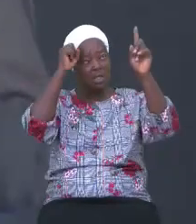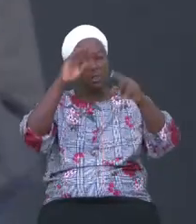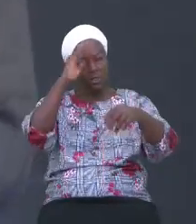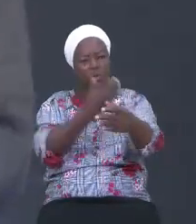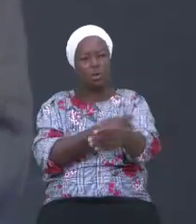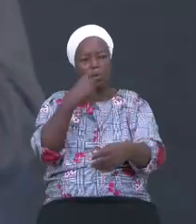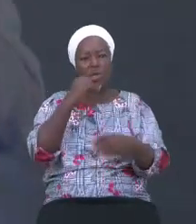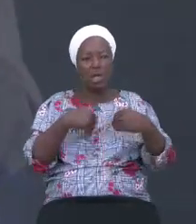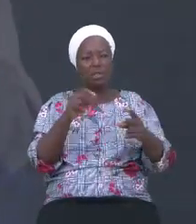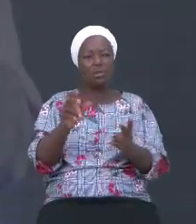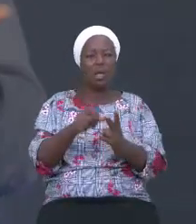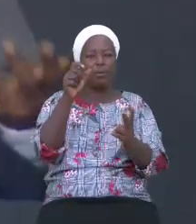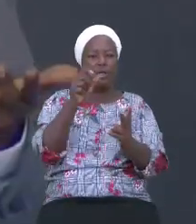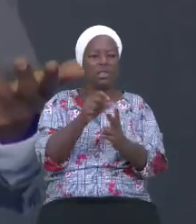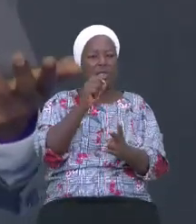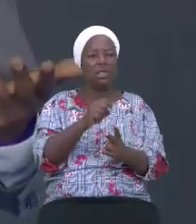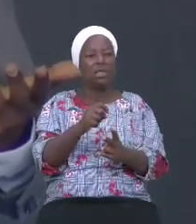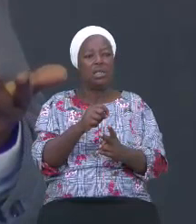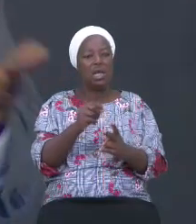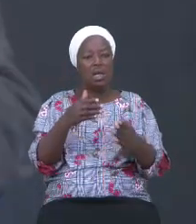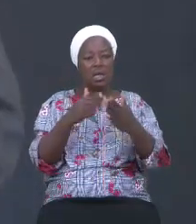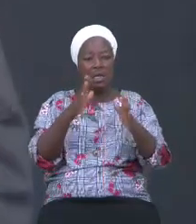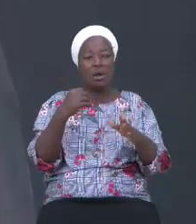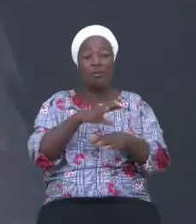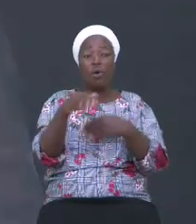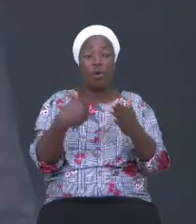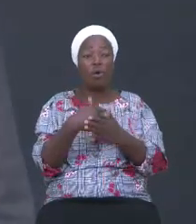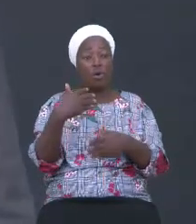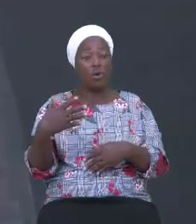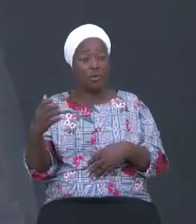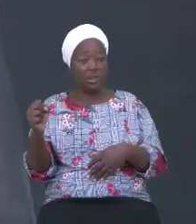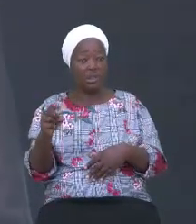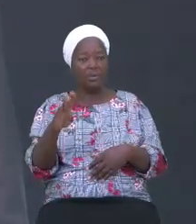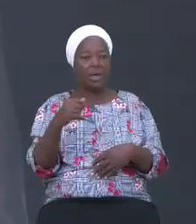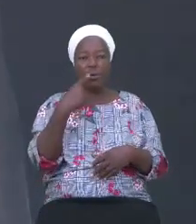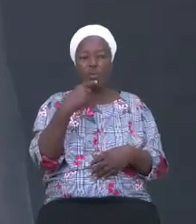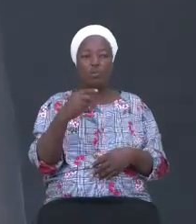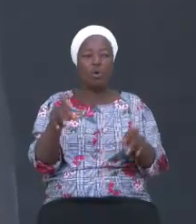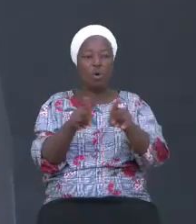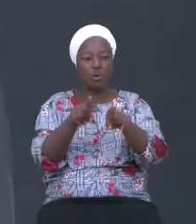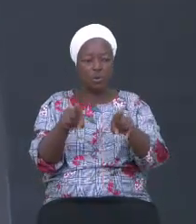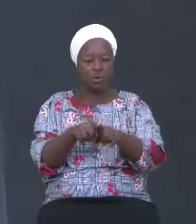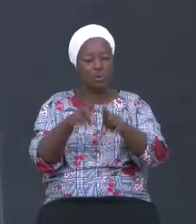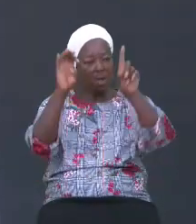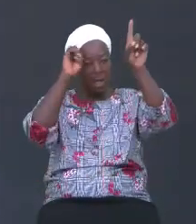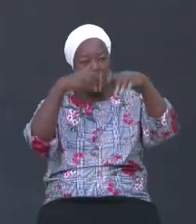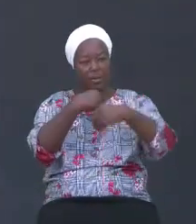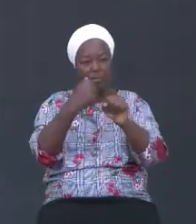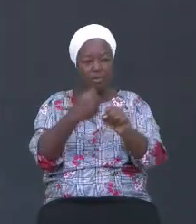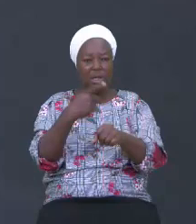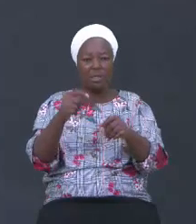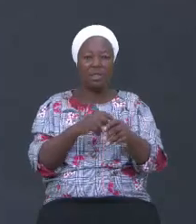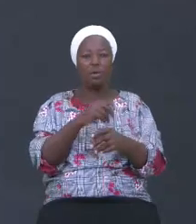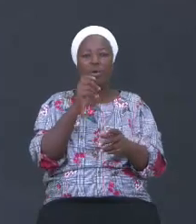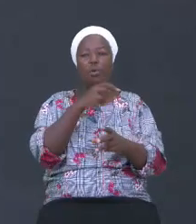has appointed heir of all things, by whom also he made the worlds.